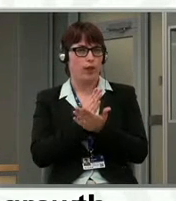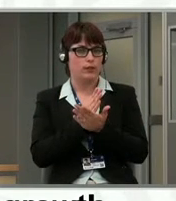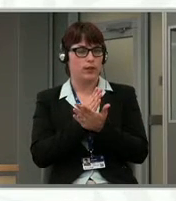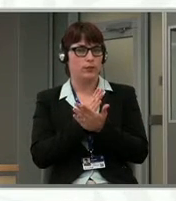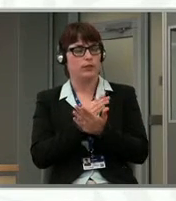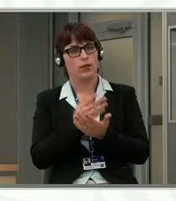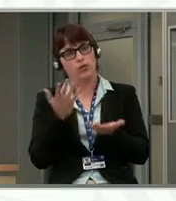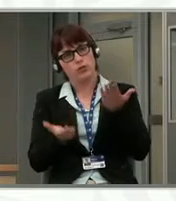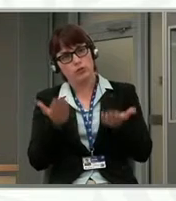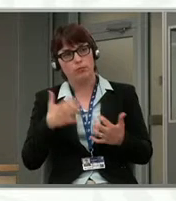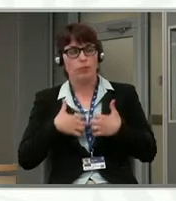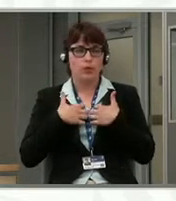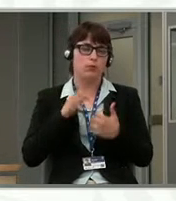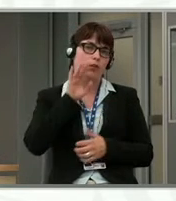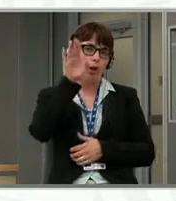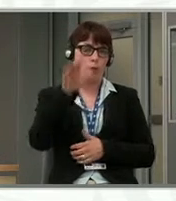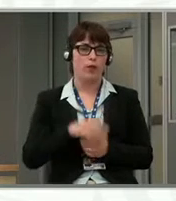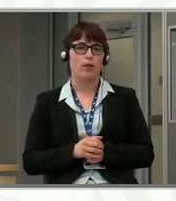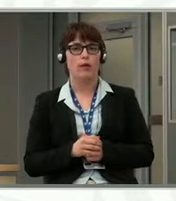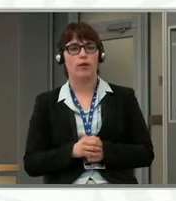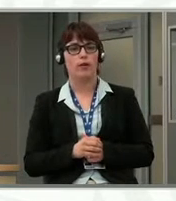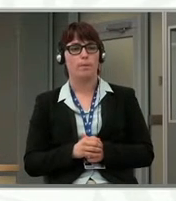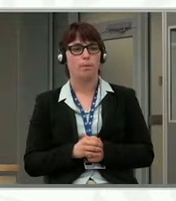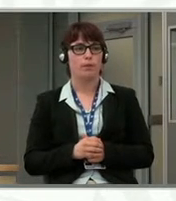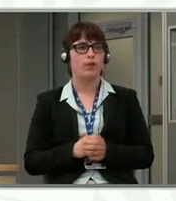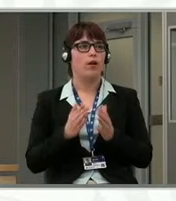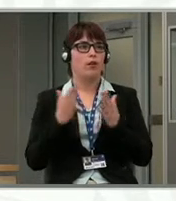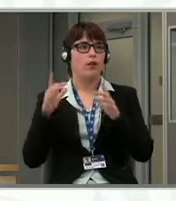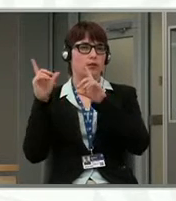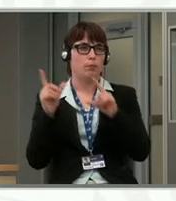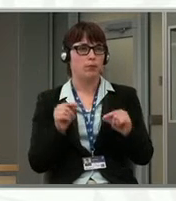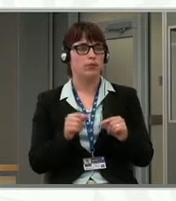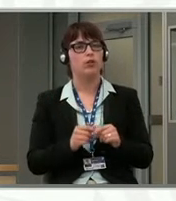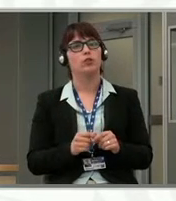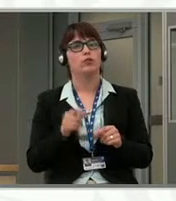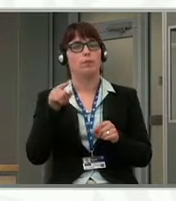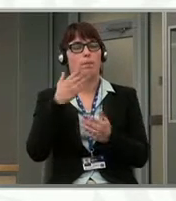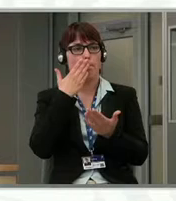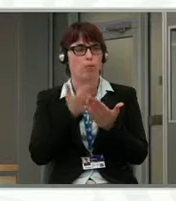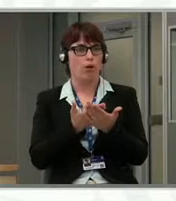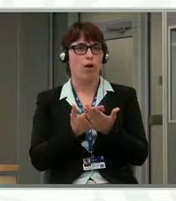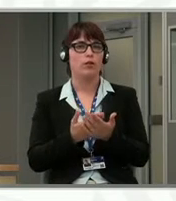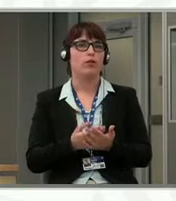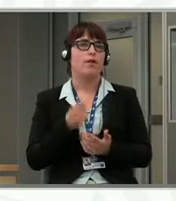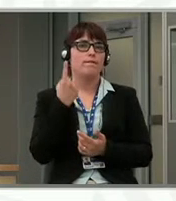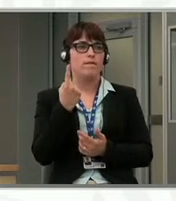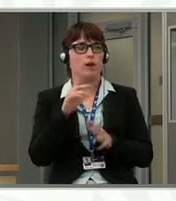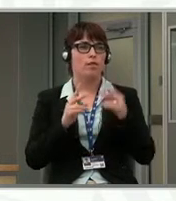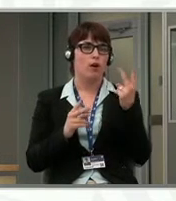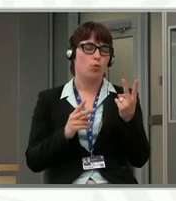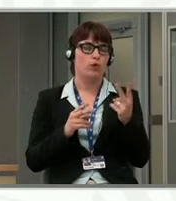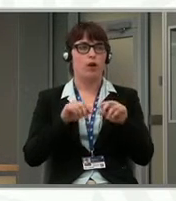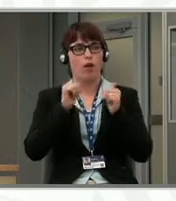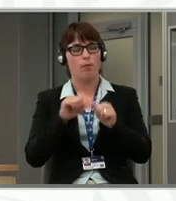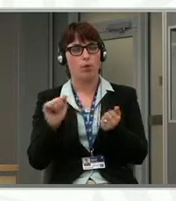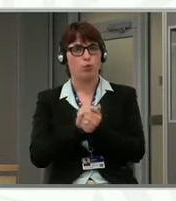Thus, we could reduce the risk of uncertainty in the future. The Great Recession proved that